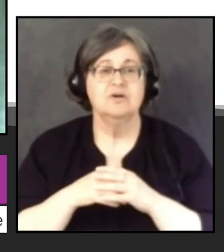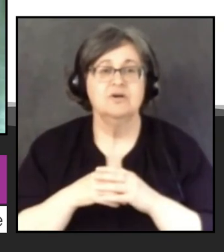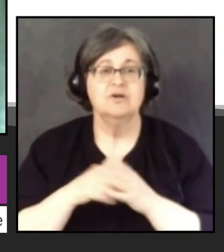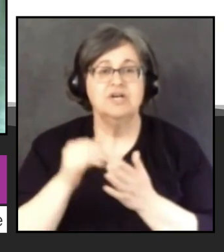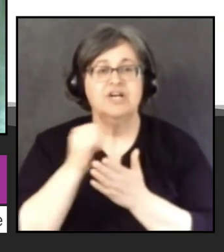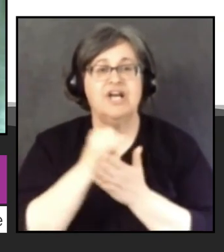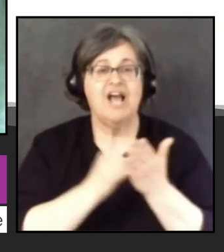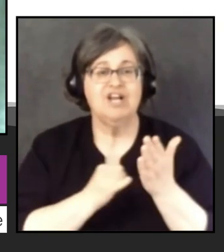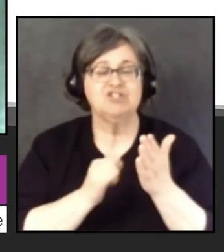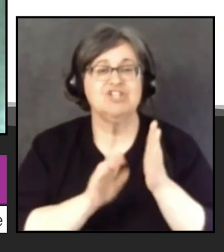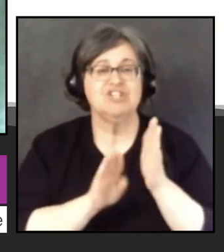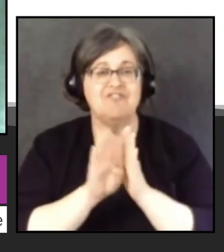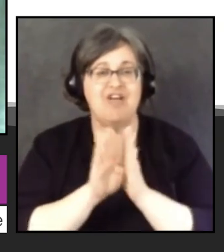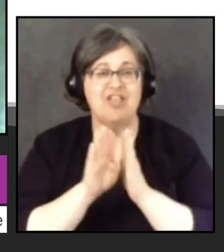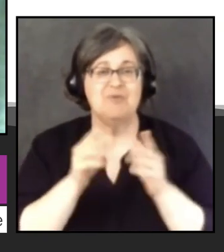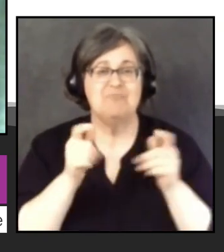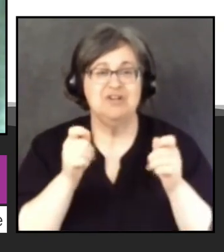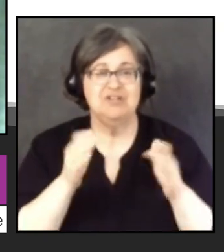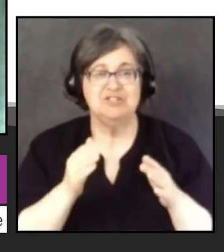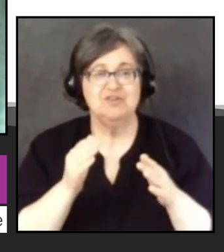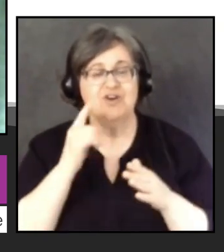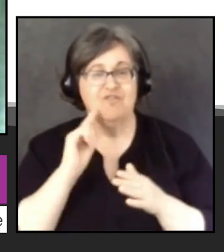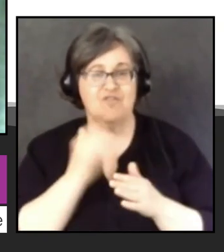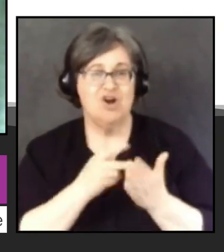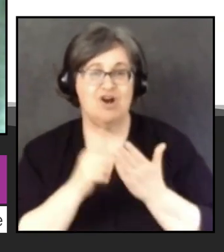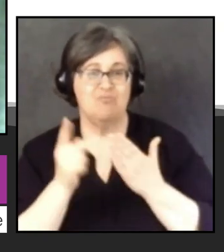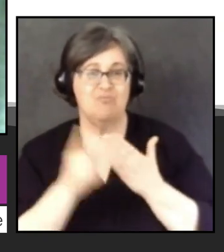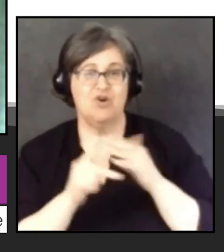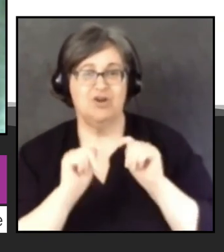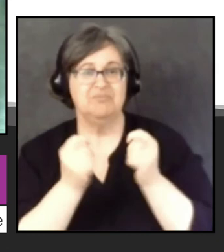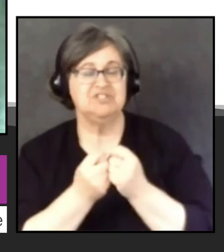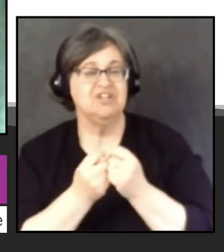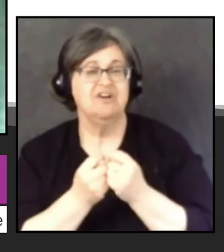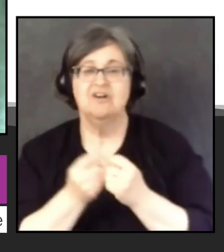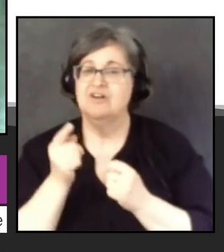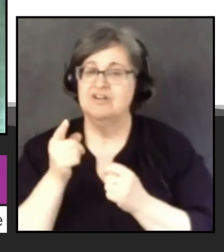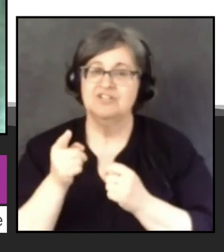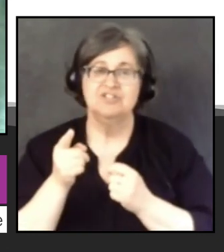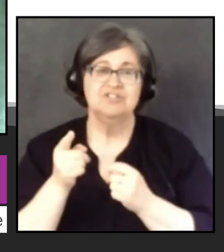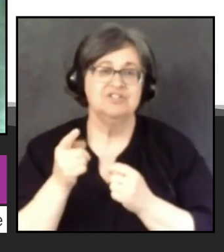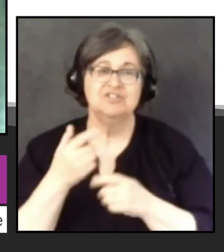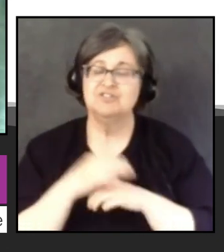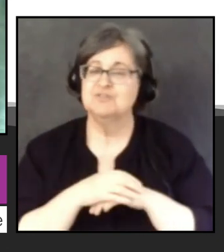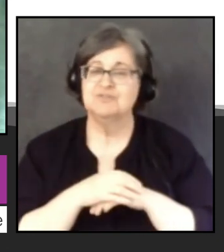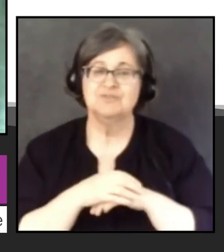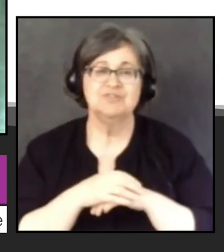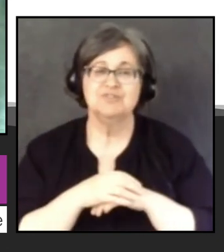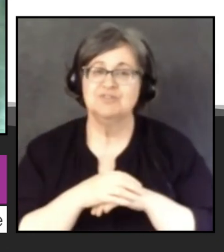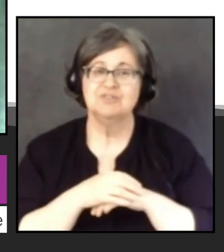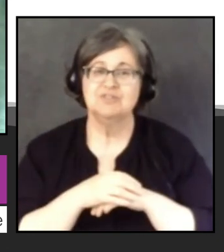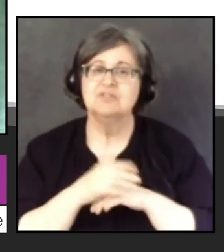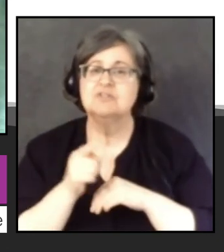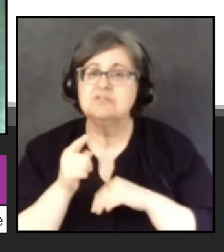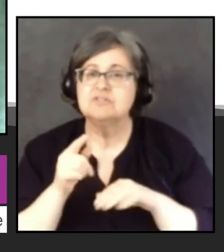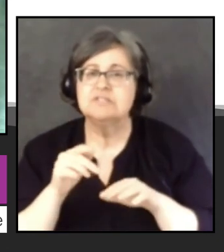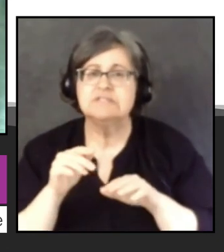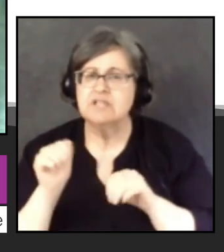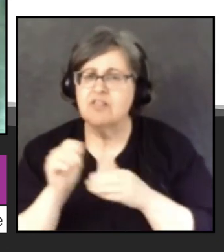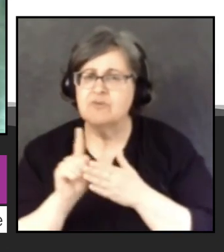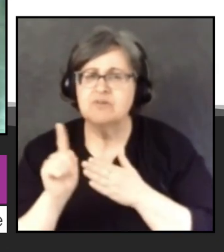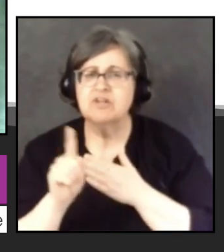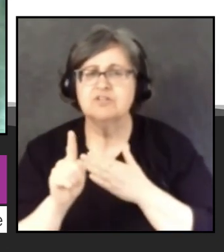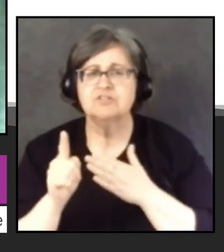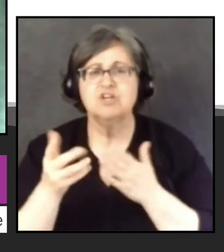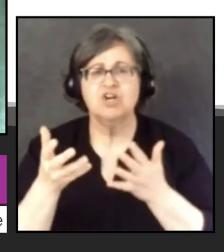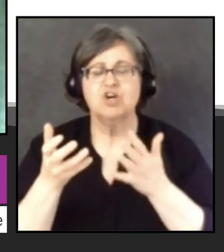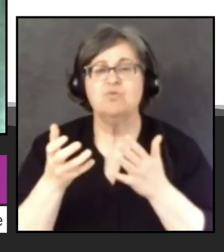artist development manager on our programs team, and she is transitioning her role next week. And so we want to take a moment, Lady Sasha,